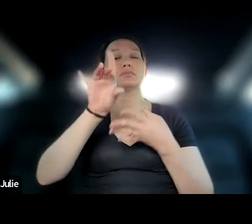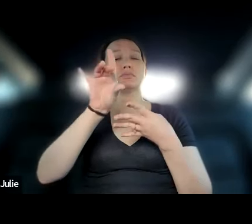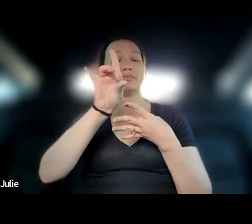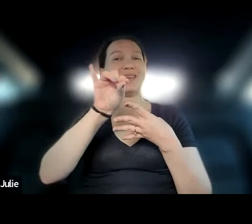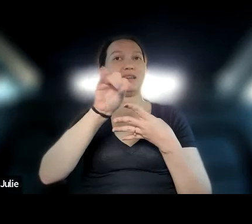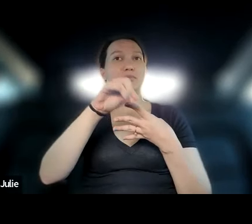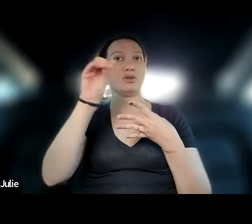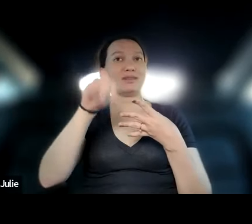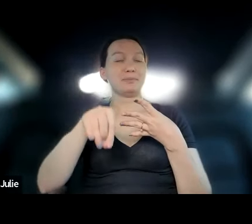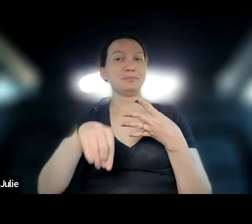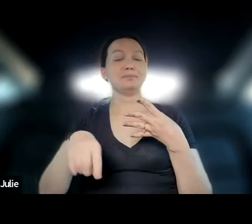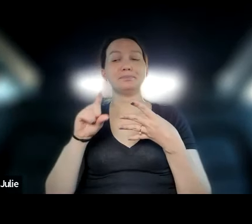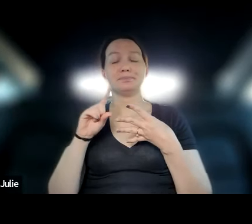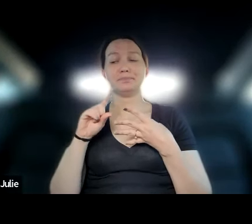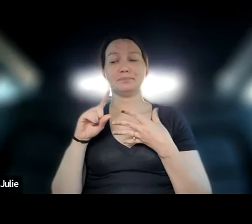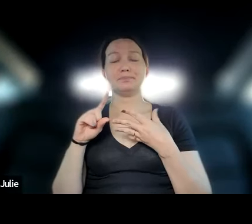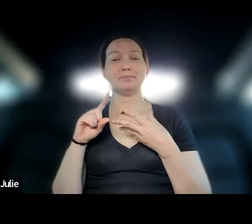unit would be